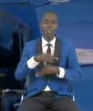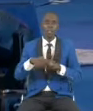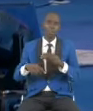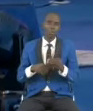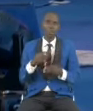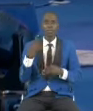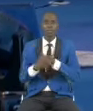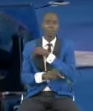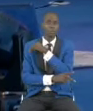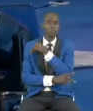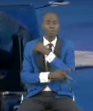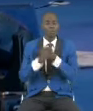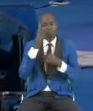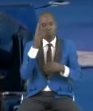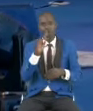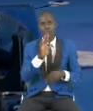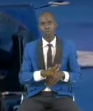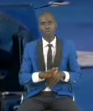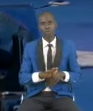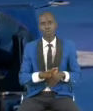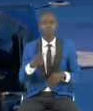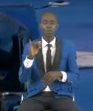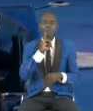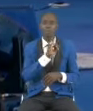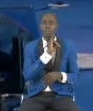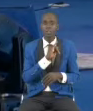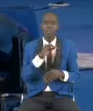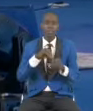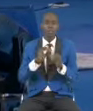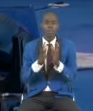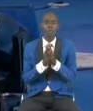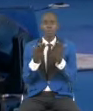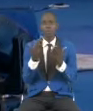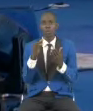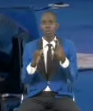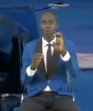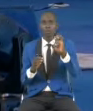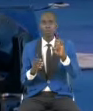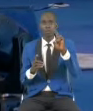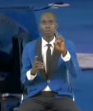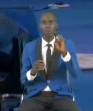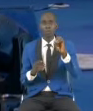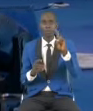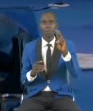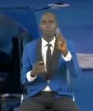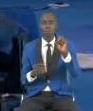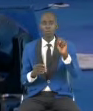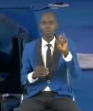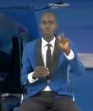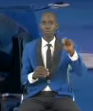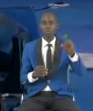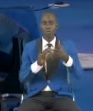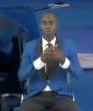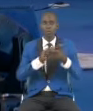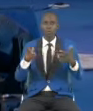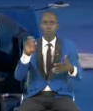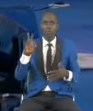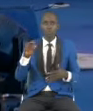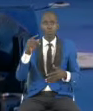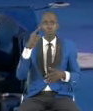the children of Israel. In Exodus chapter 12, verse 12, for I will pass